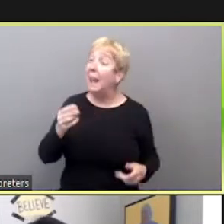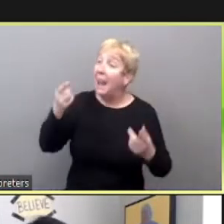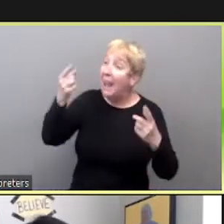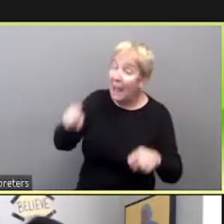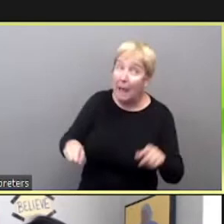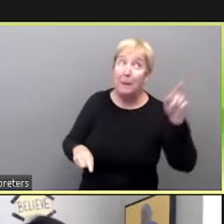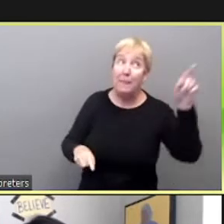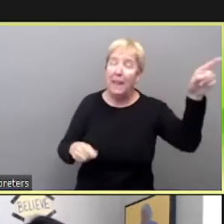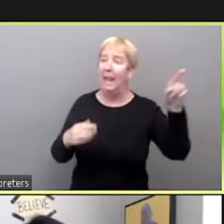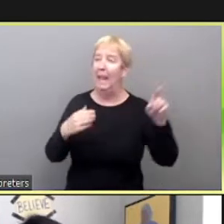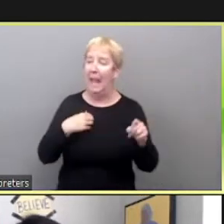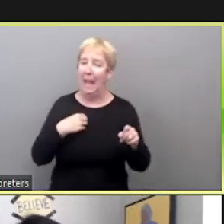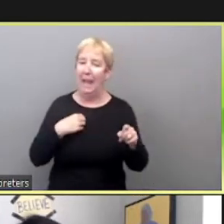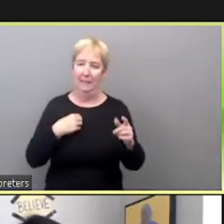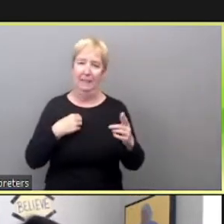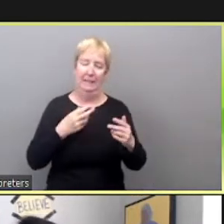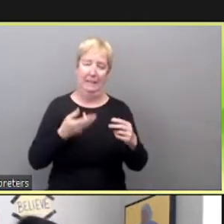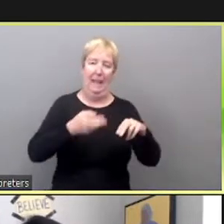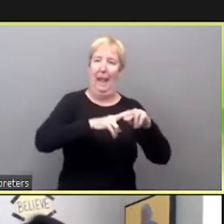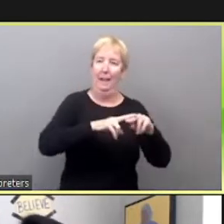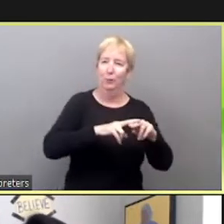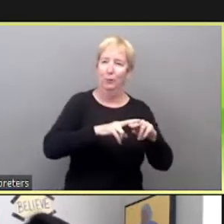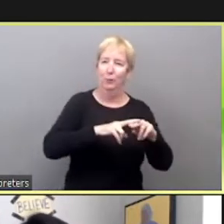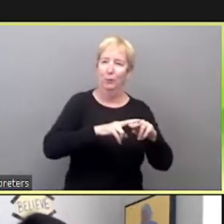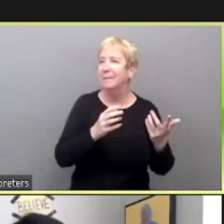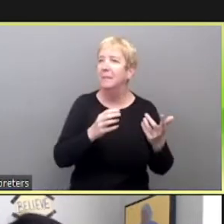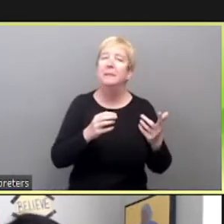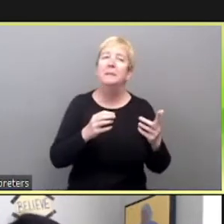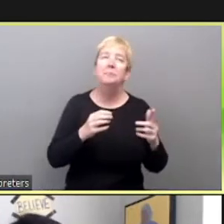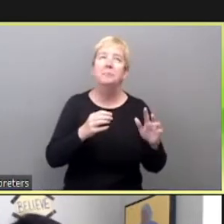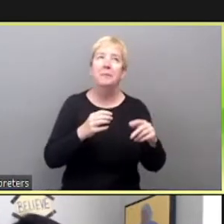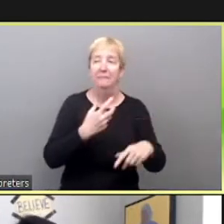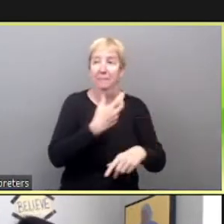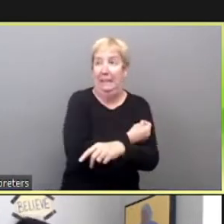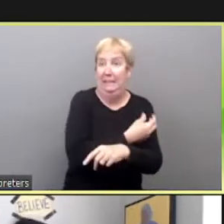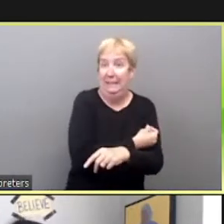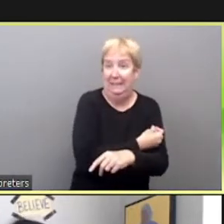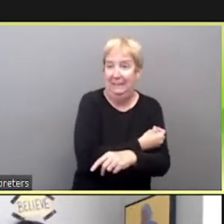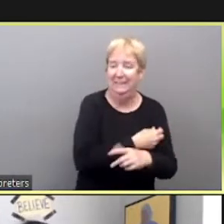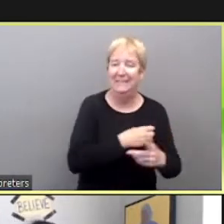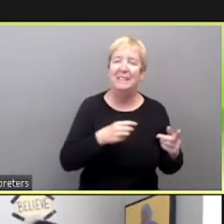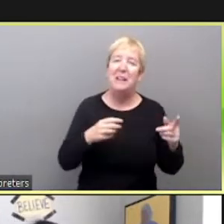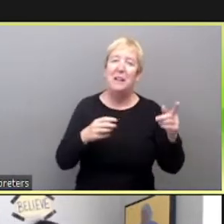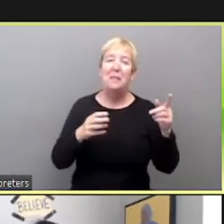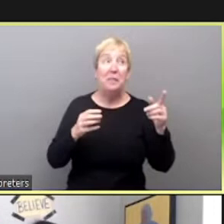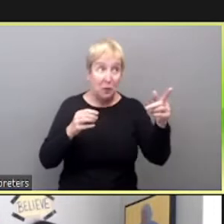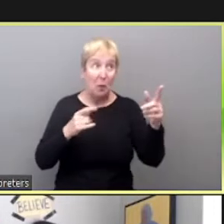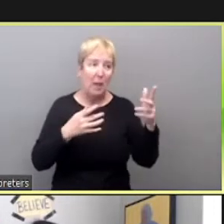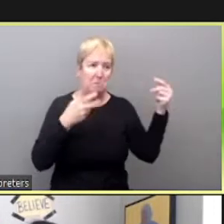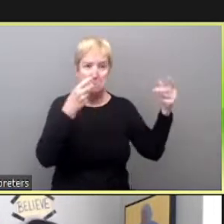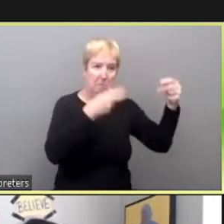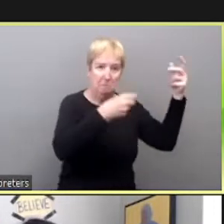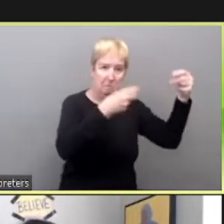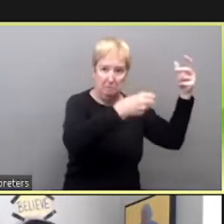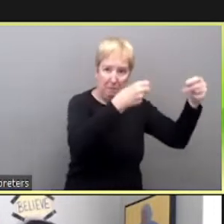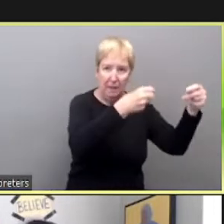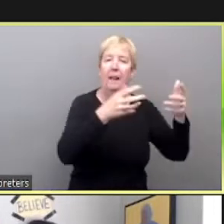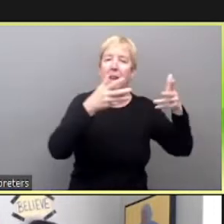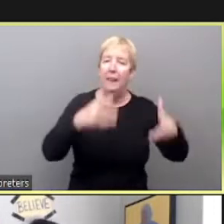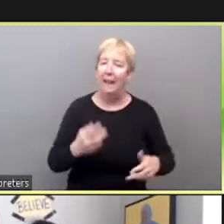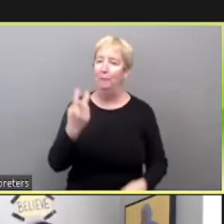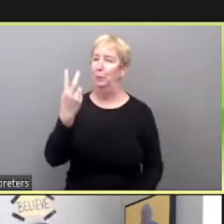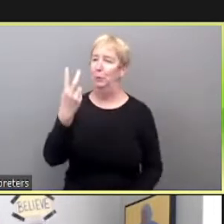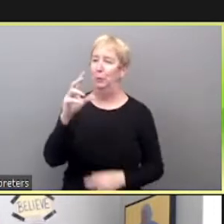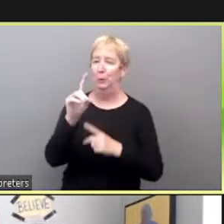because only 8 people got vaccinated. Only 4 people got vaccinated. There are 2 more doses left. So I took one of them. I got vaccinated